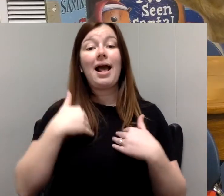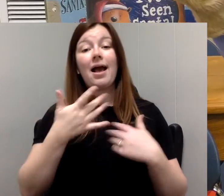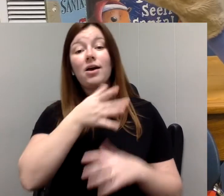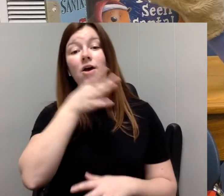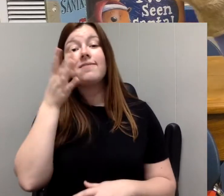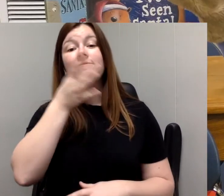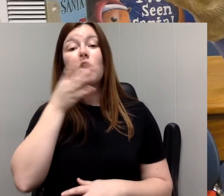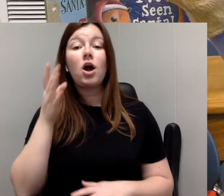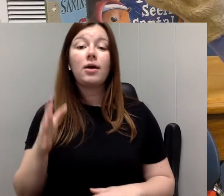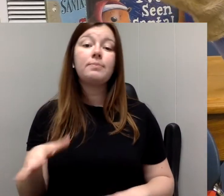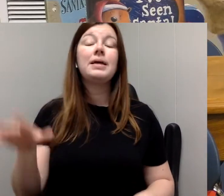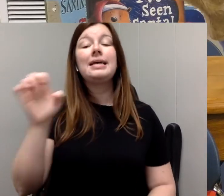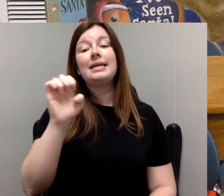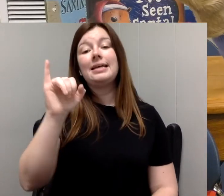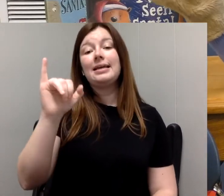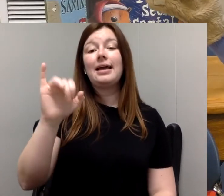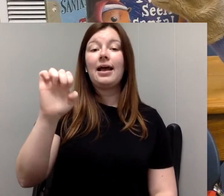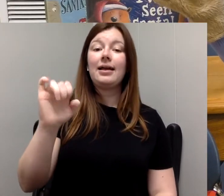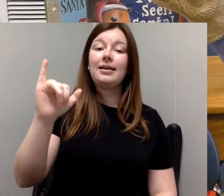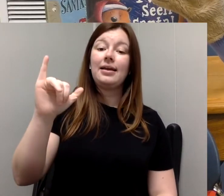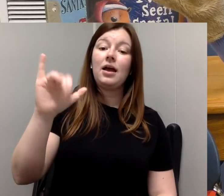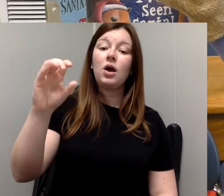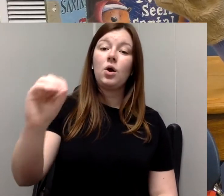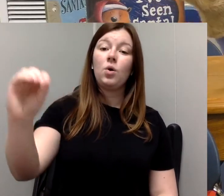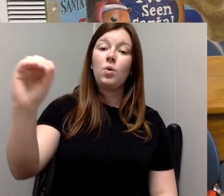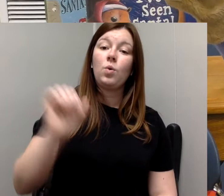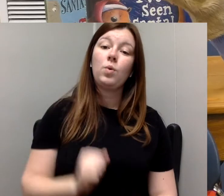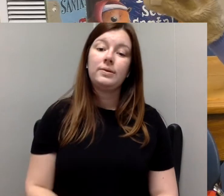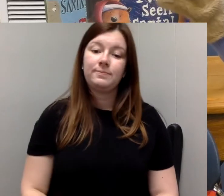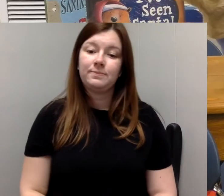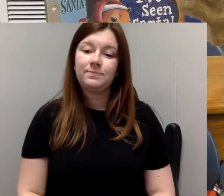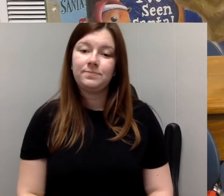Old MacDonald had a farm,